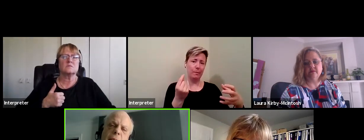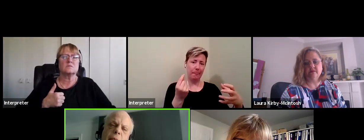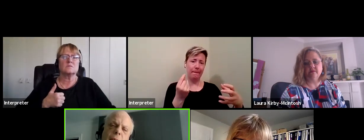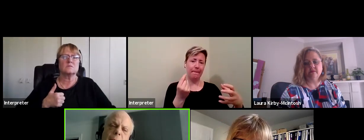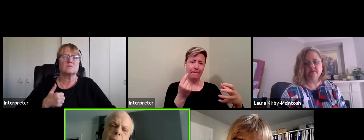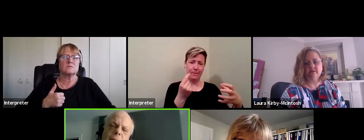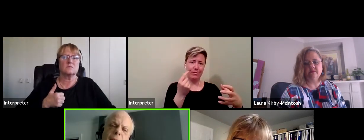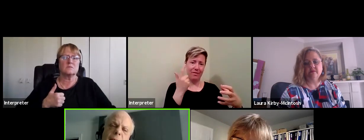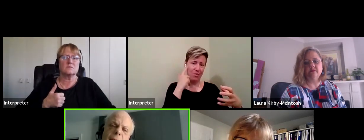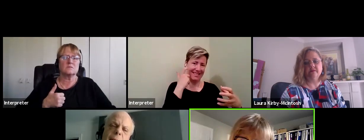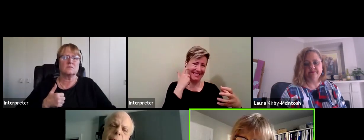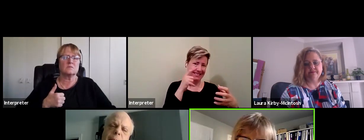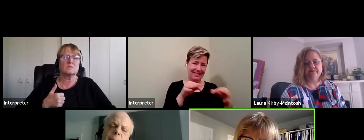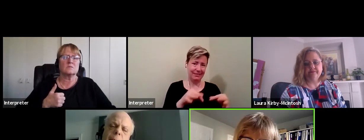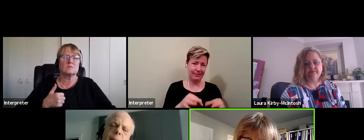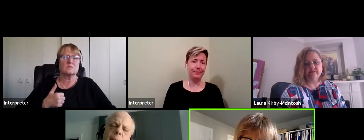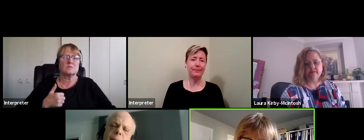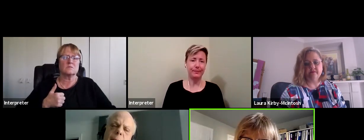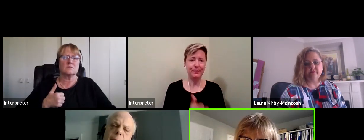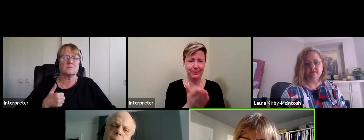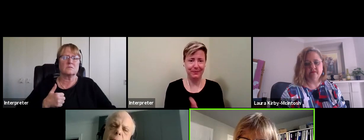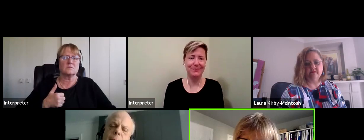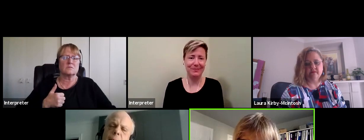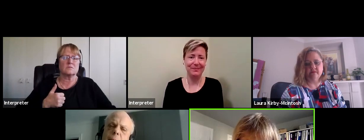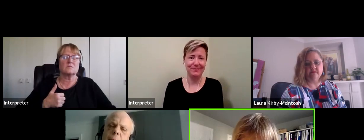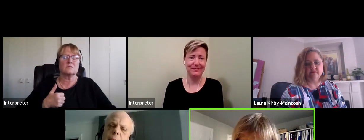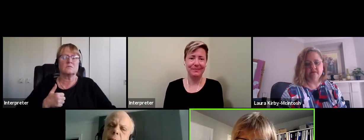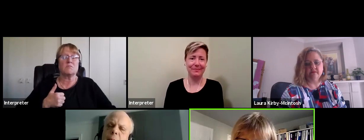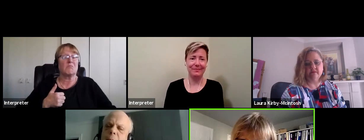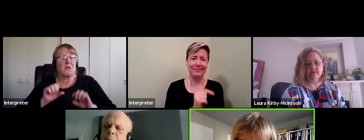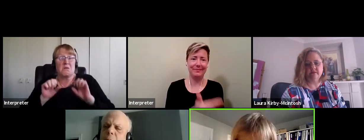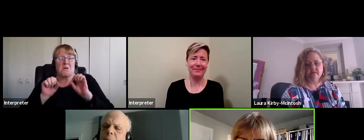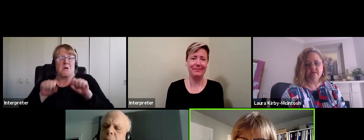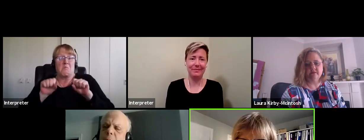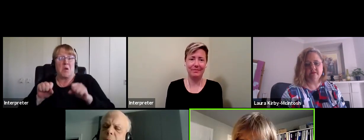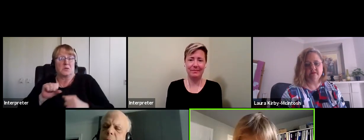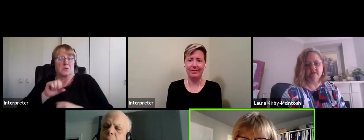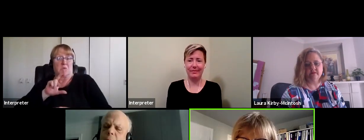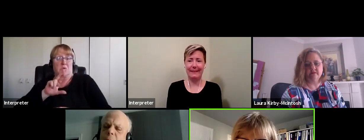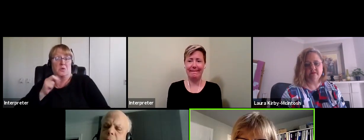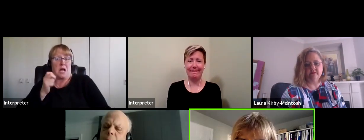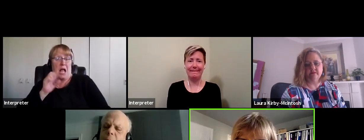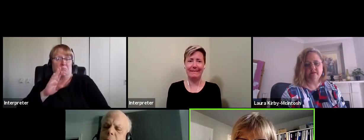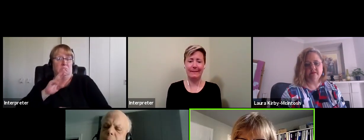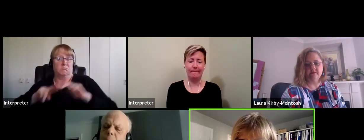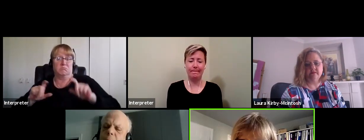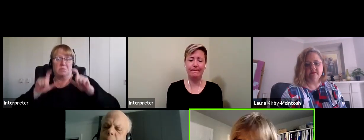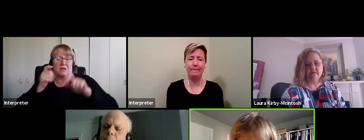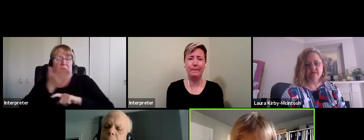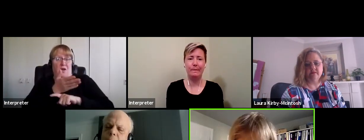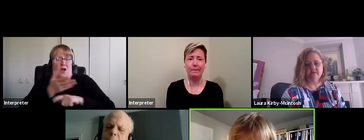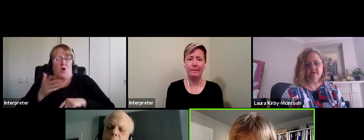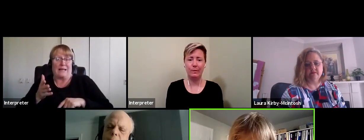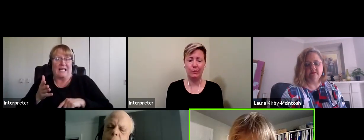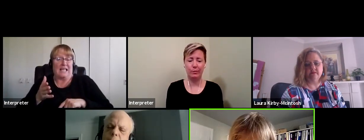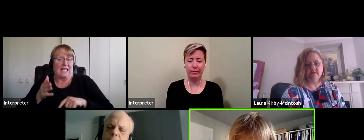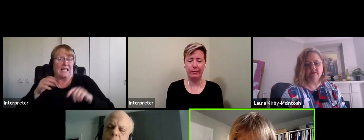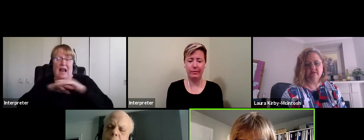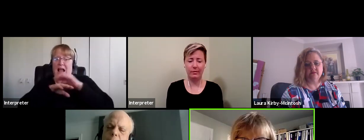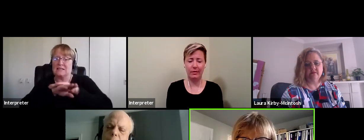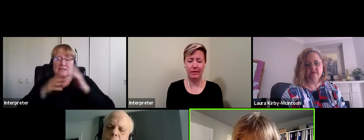circumstances you described. Or it could be a rehab facility that currently exists, that is fully